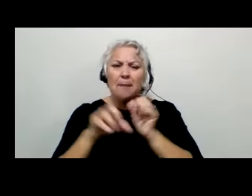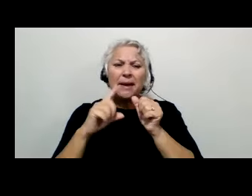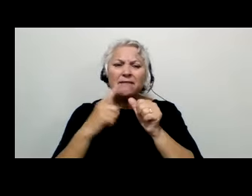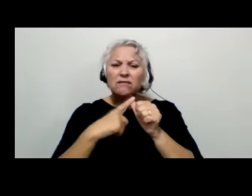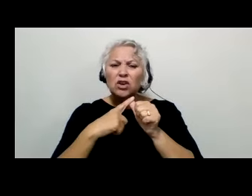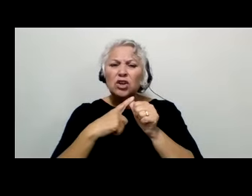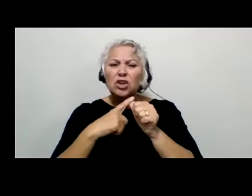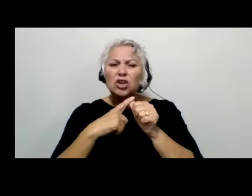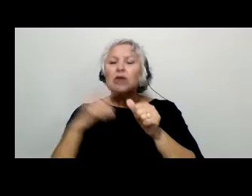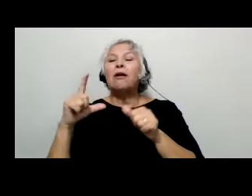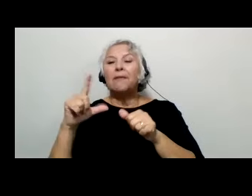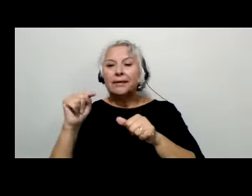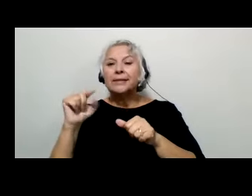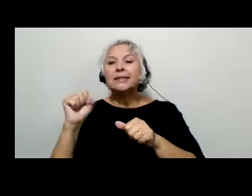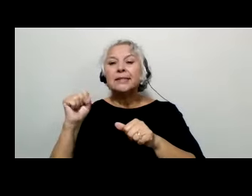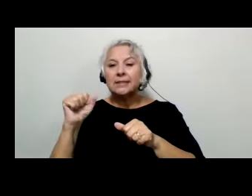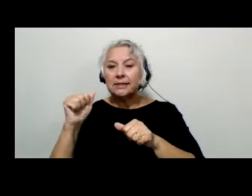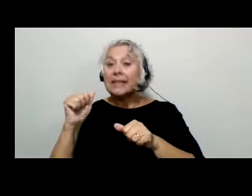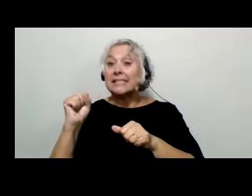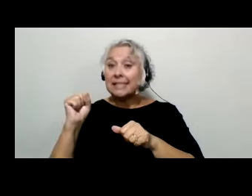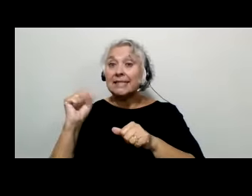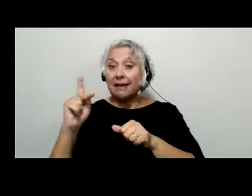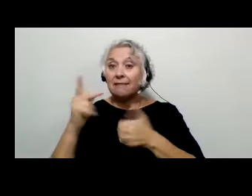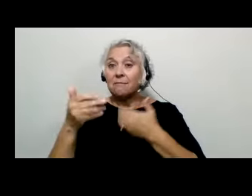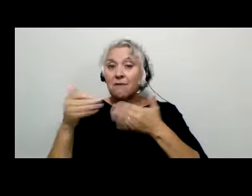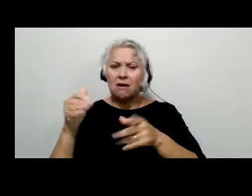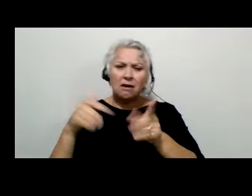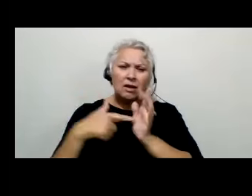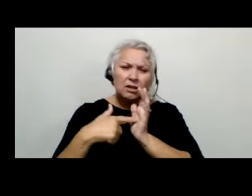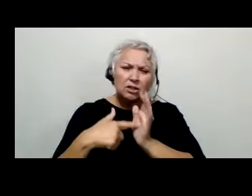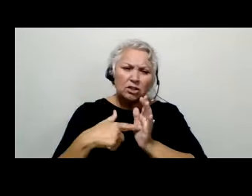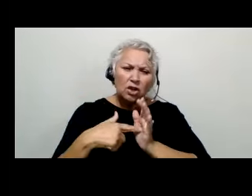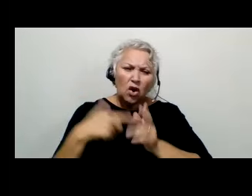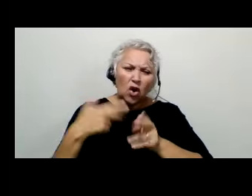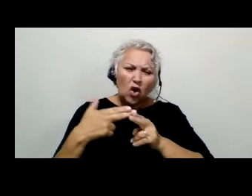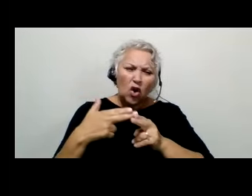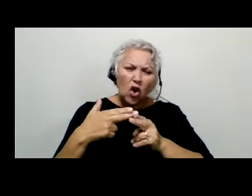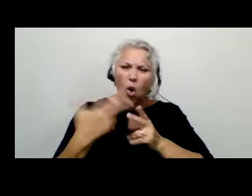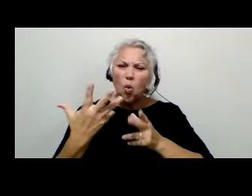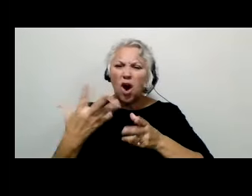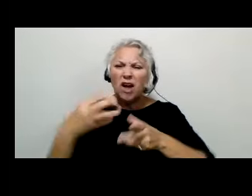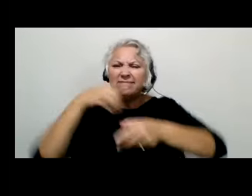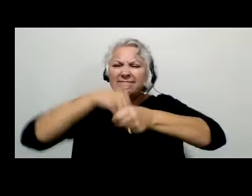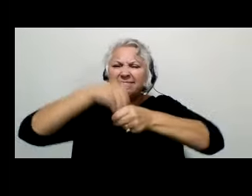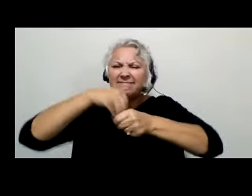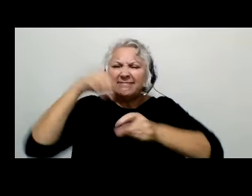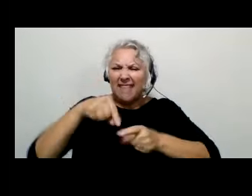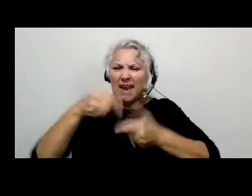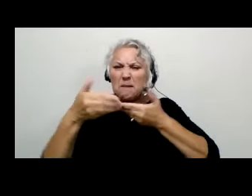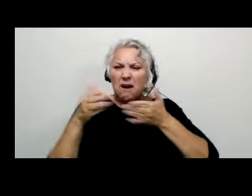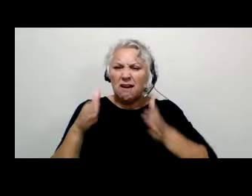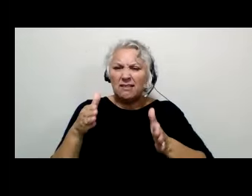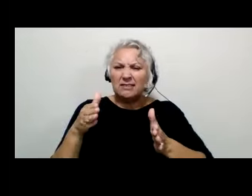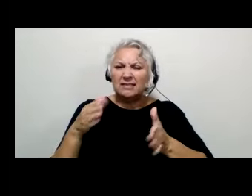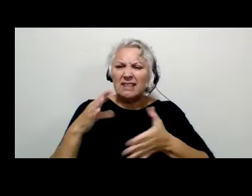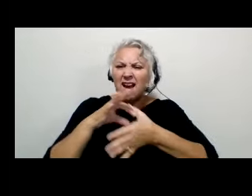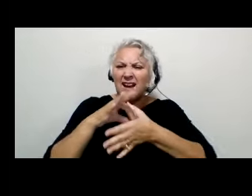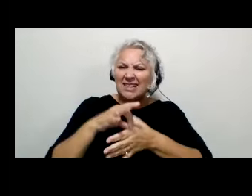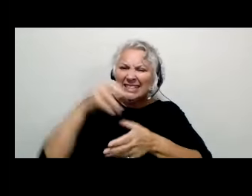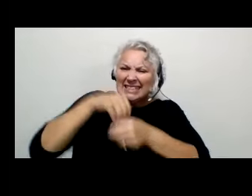box. And it shows what I call the ingredients, or what's inside the box, the contents of the